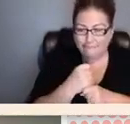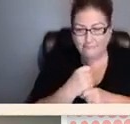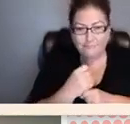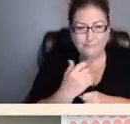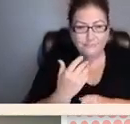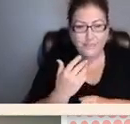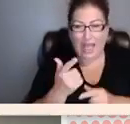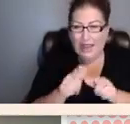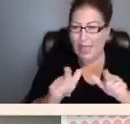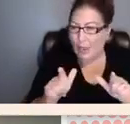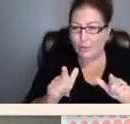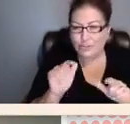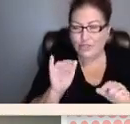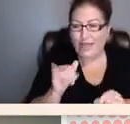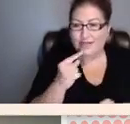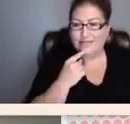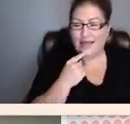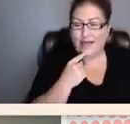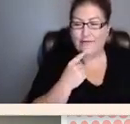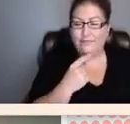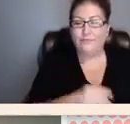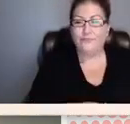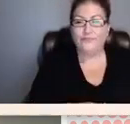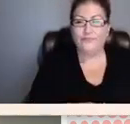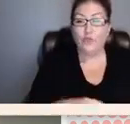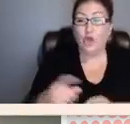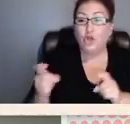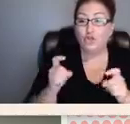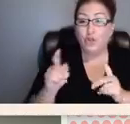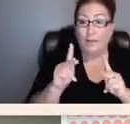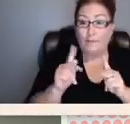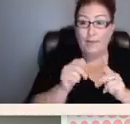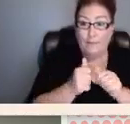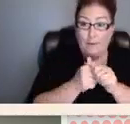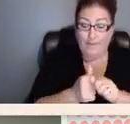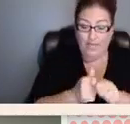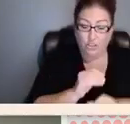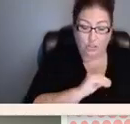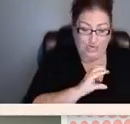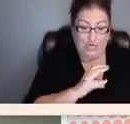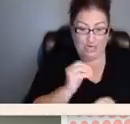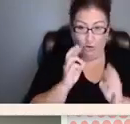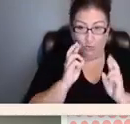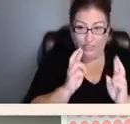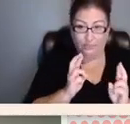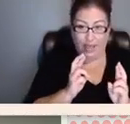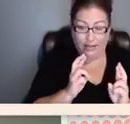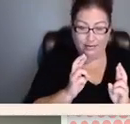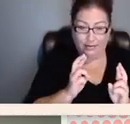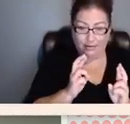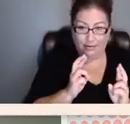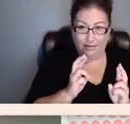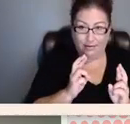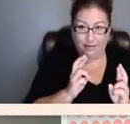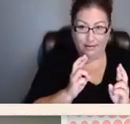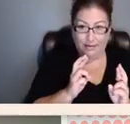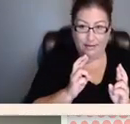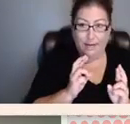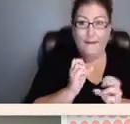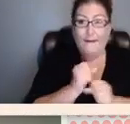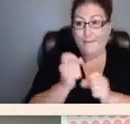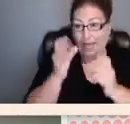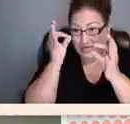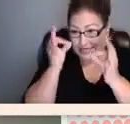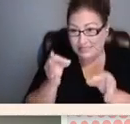language that said, treat people based on dignity and respect, make decisions based